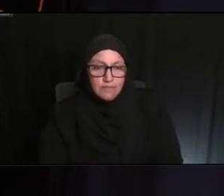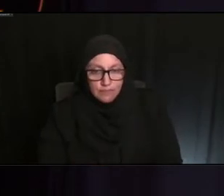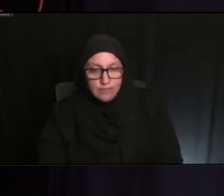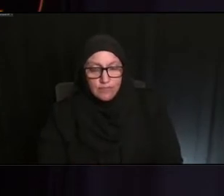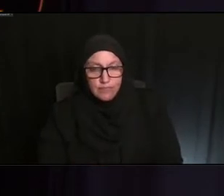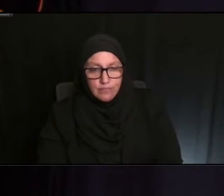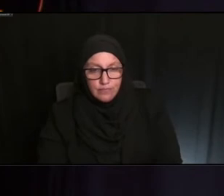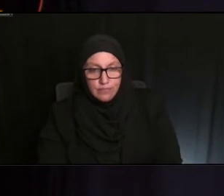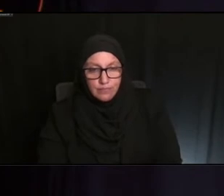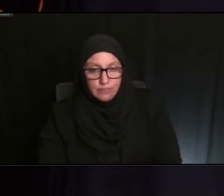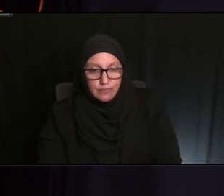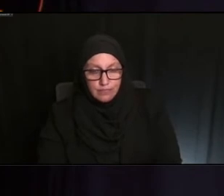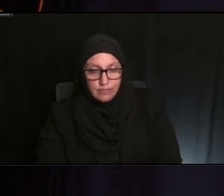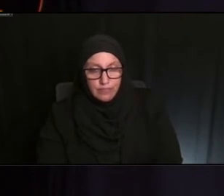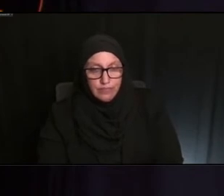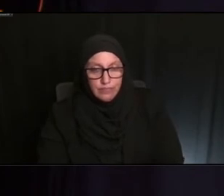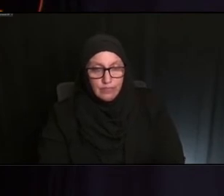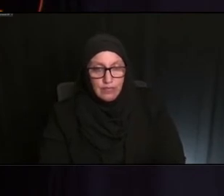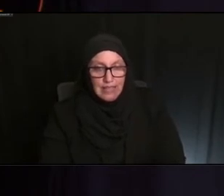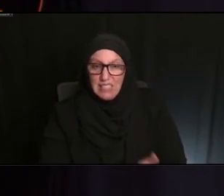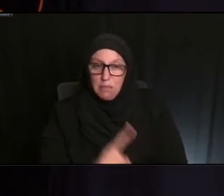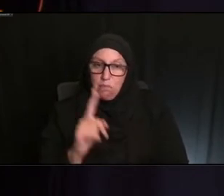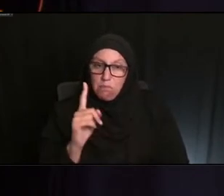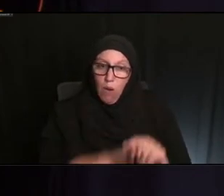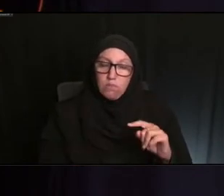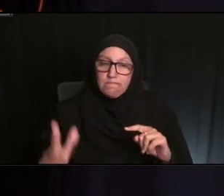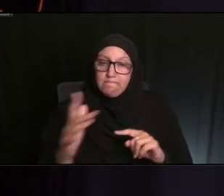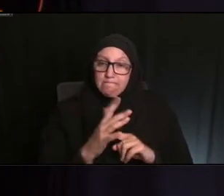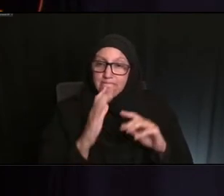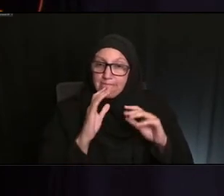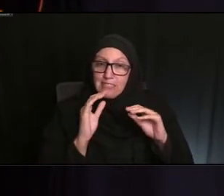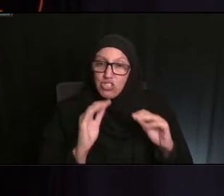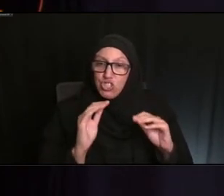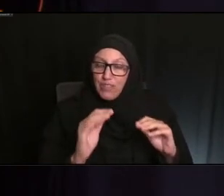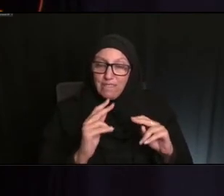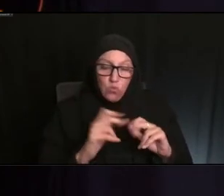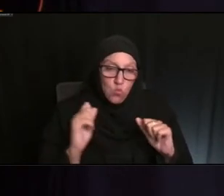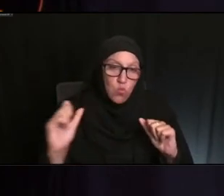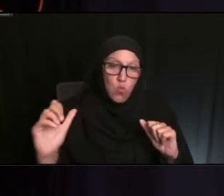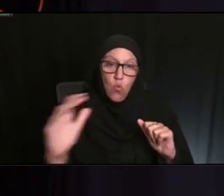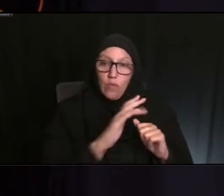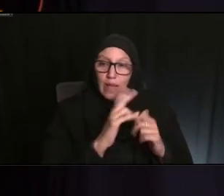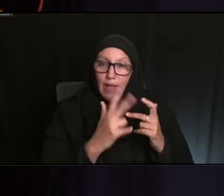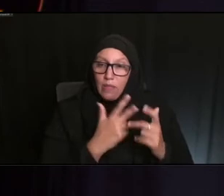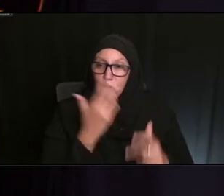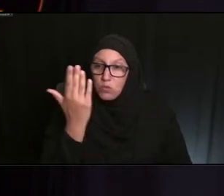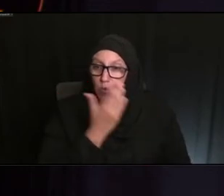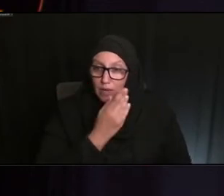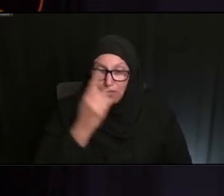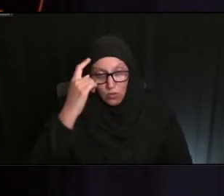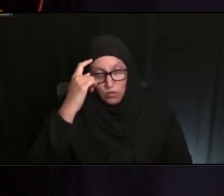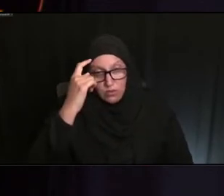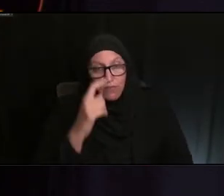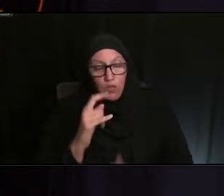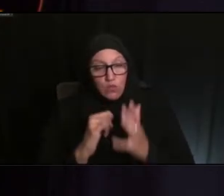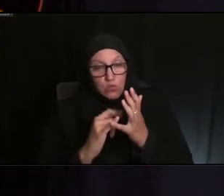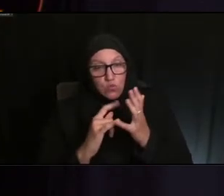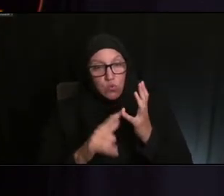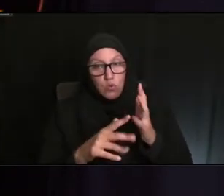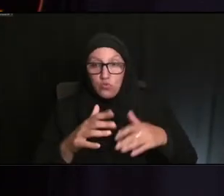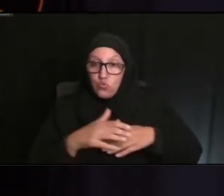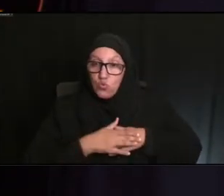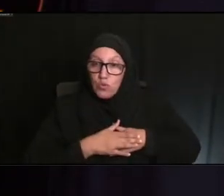He is the main teacher of all the schools. Did you know that? He's the one the Sunni scholars look at the